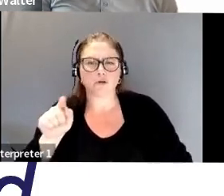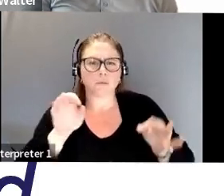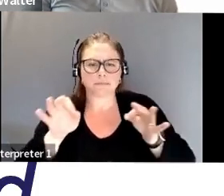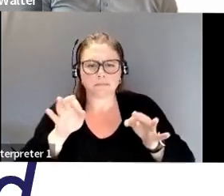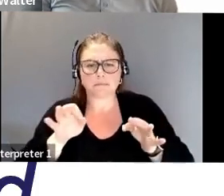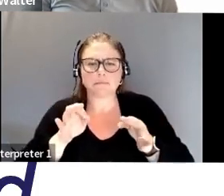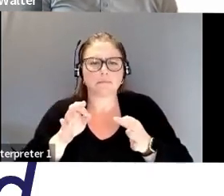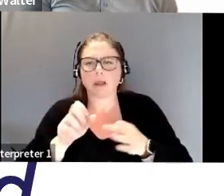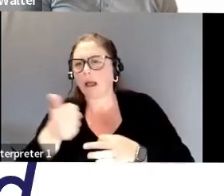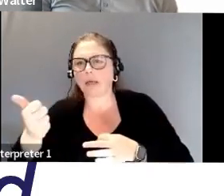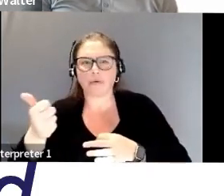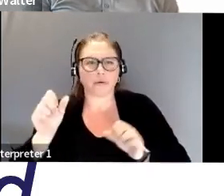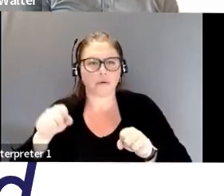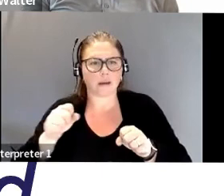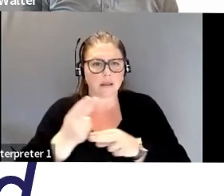access through Pocketed.